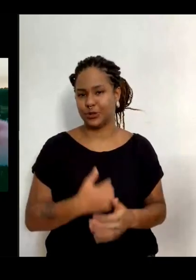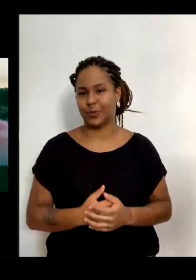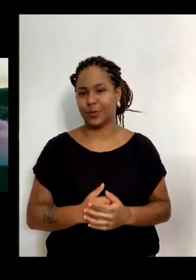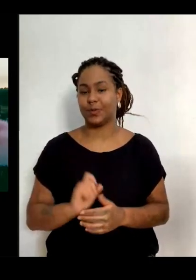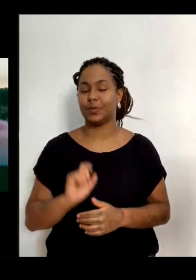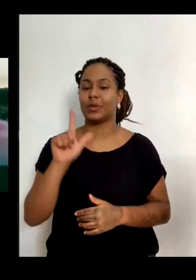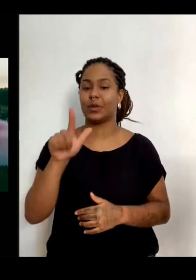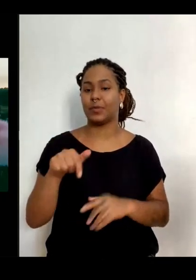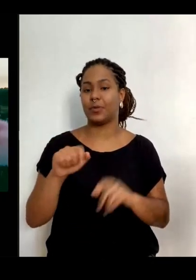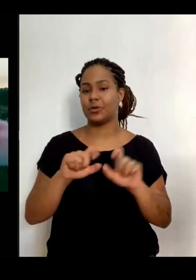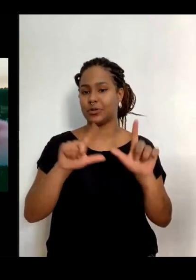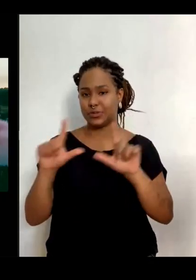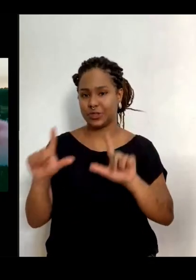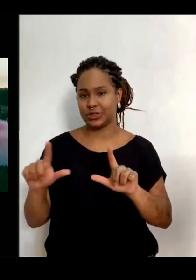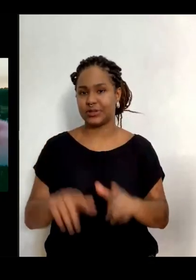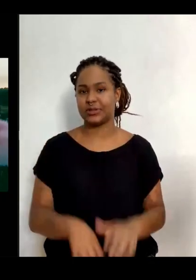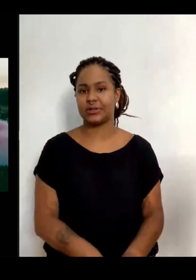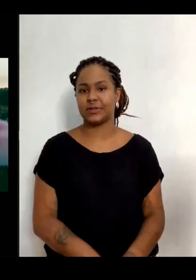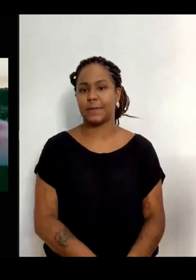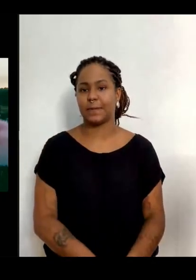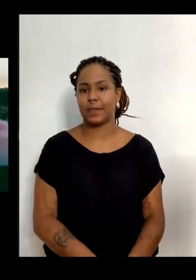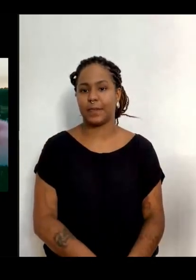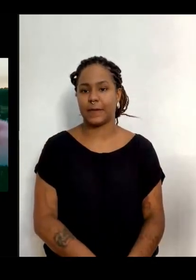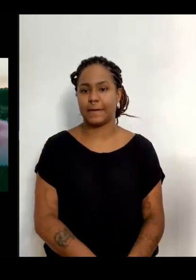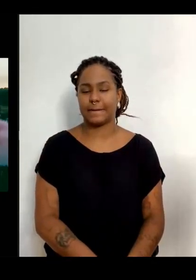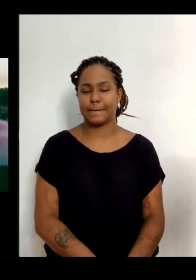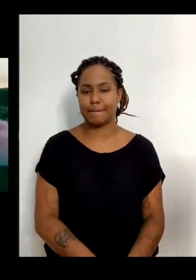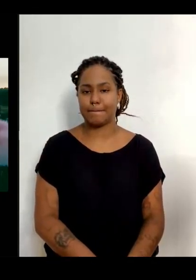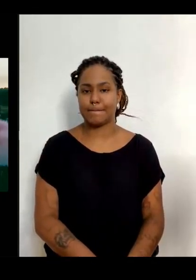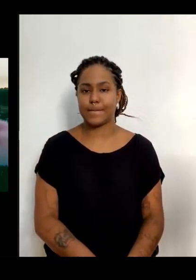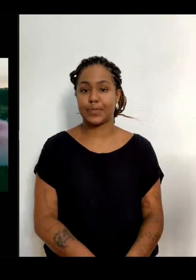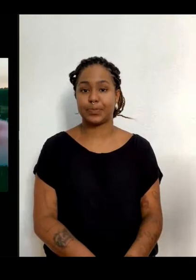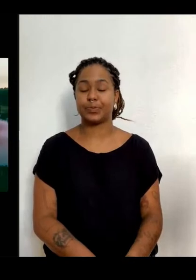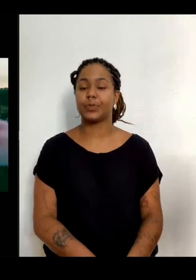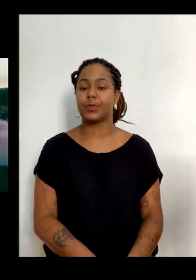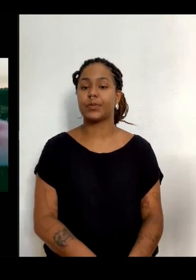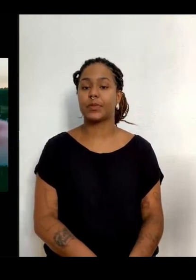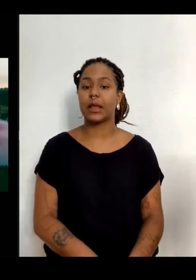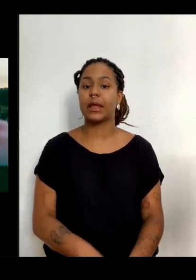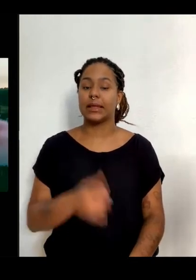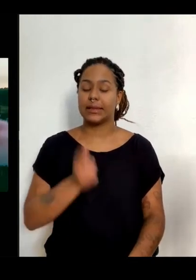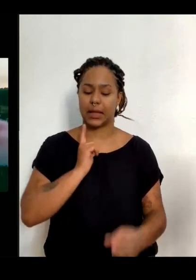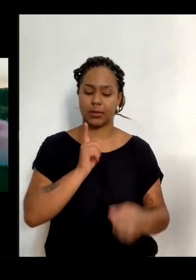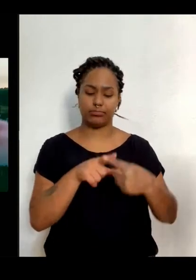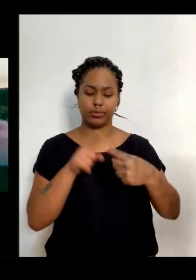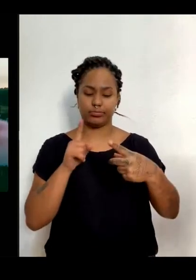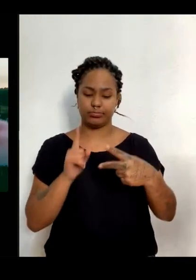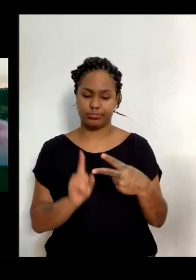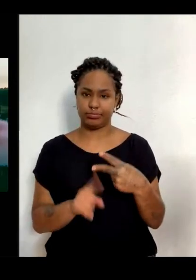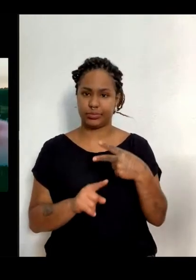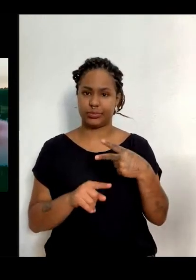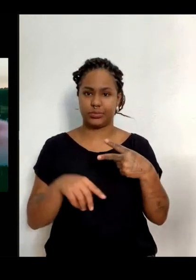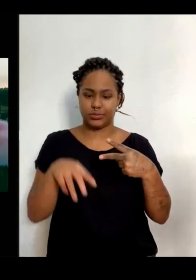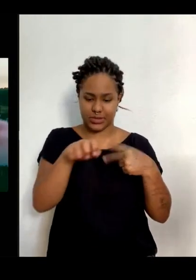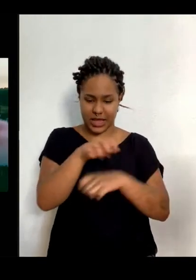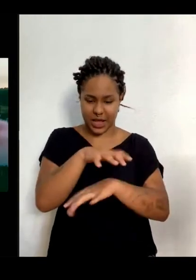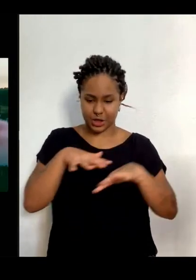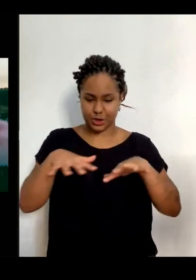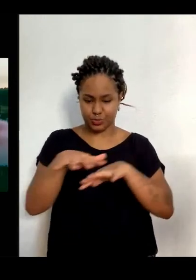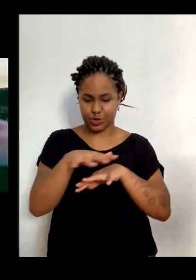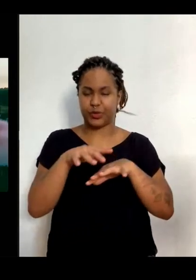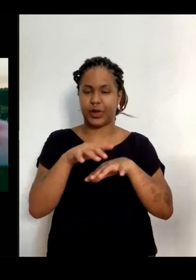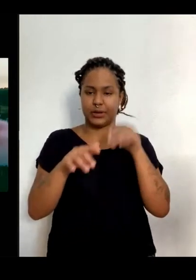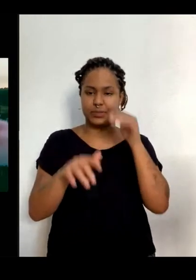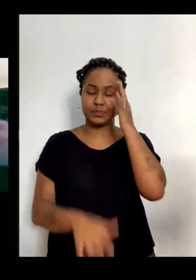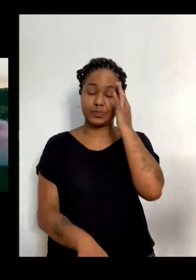these are two more atmospheres uh the left in the Desert California desert and